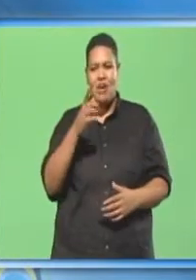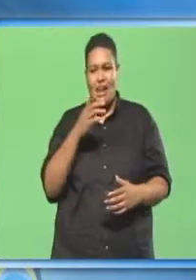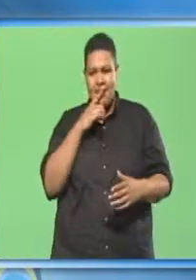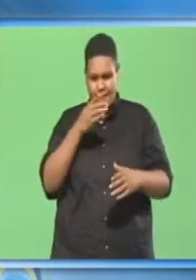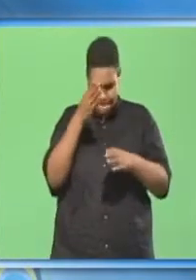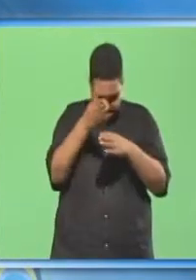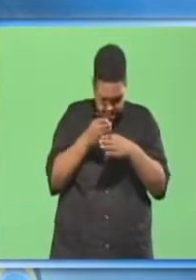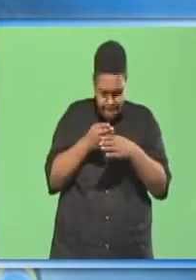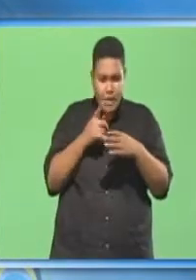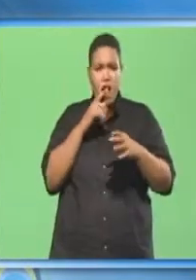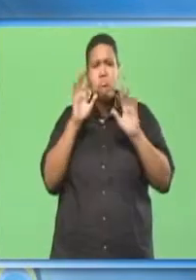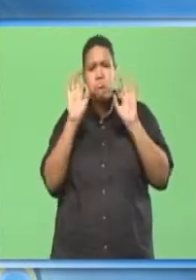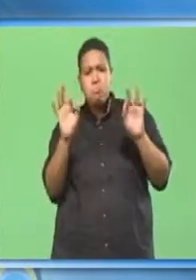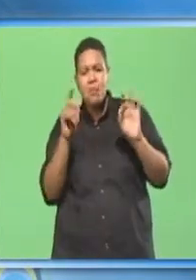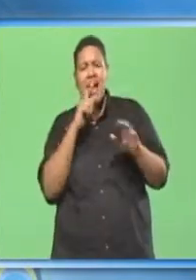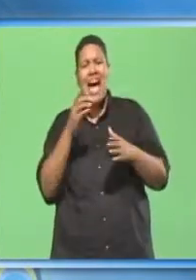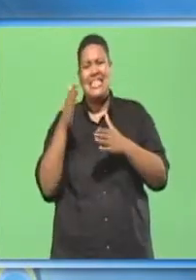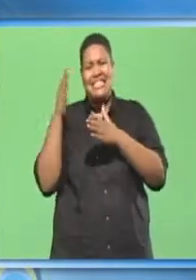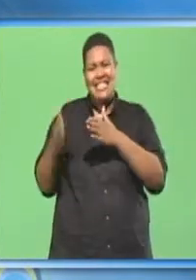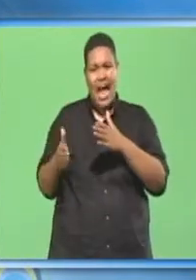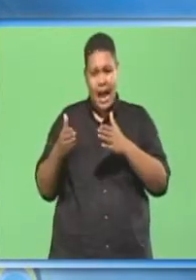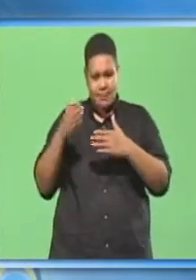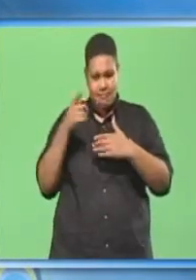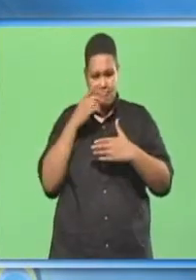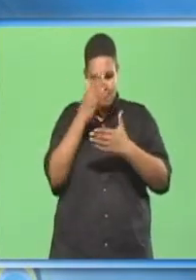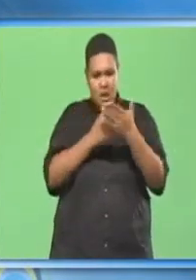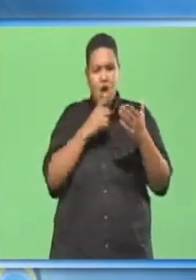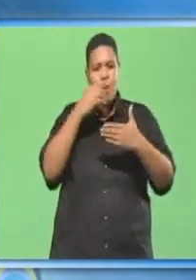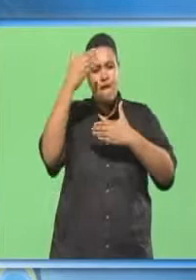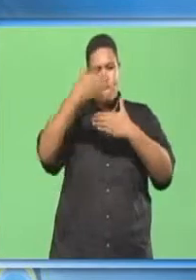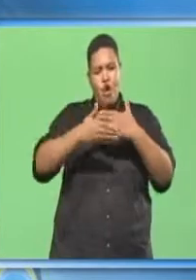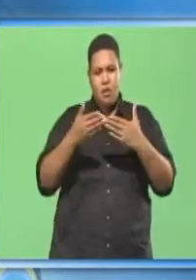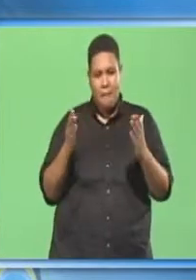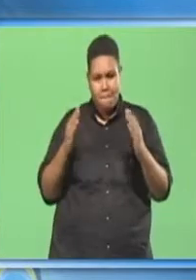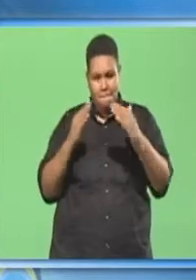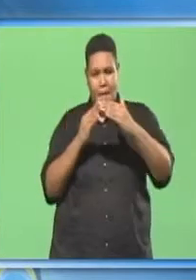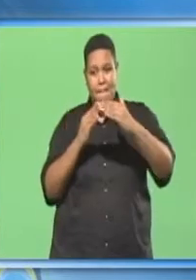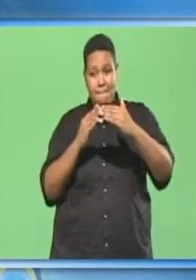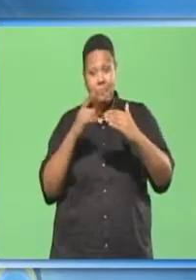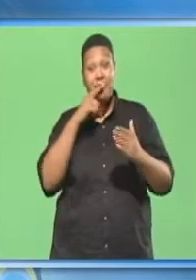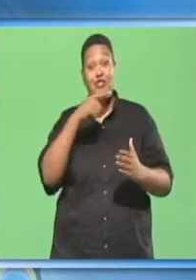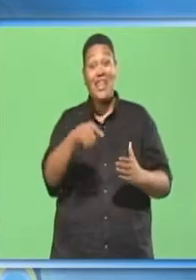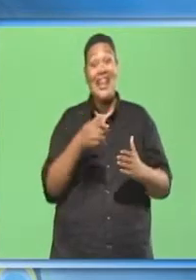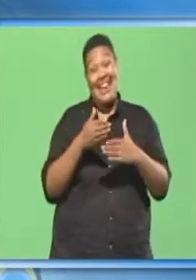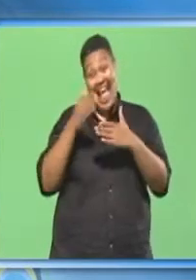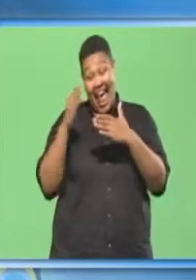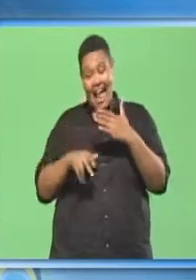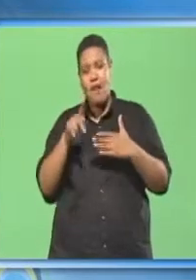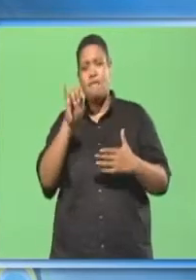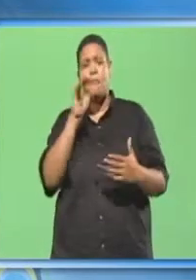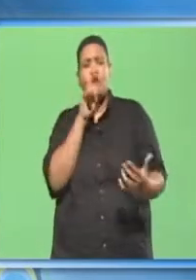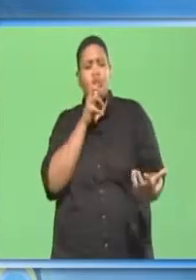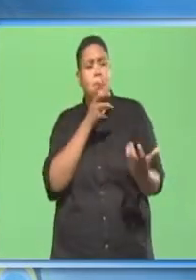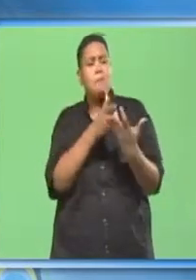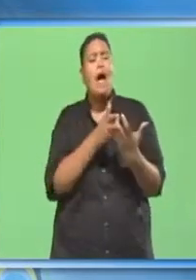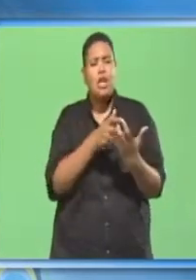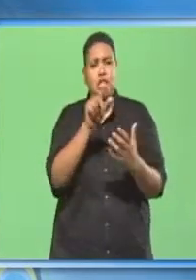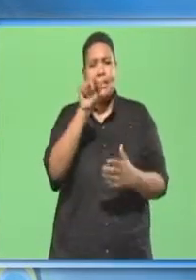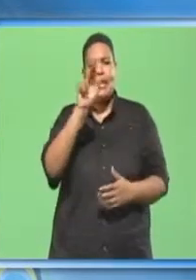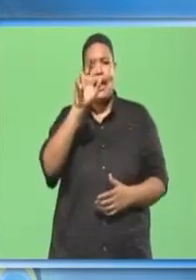vise and position a side piece on the front piece. The end of the pins should align with the gauge